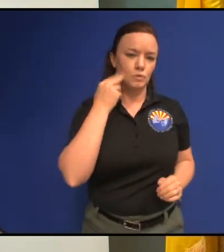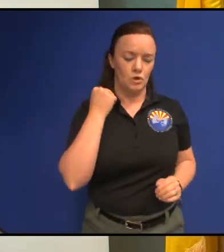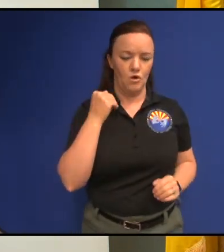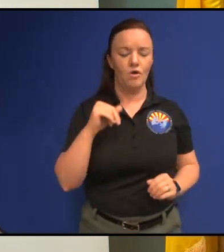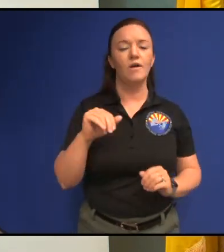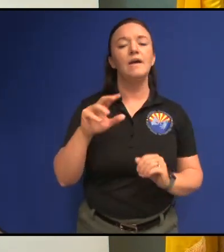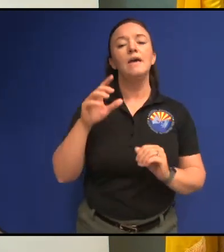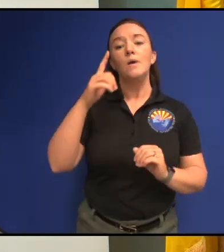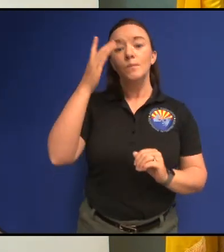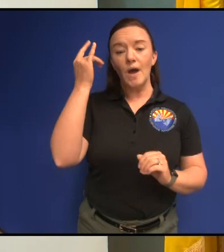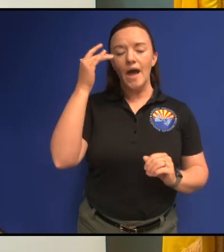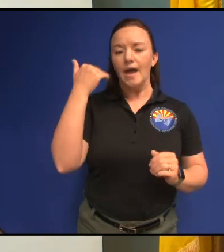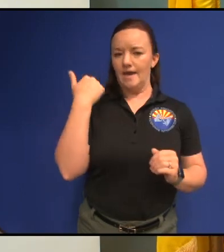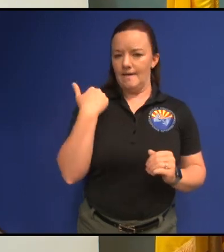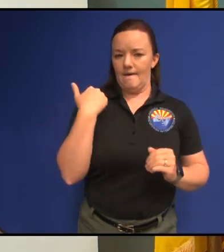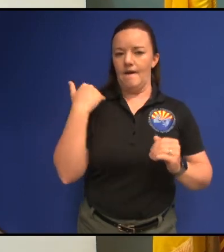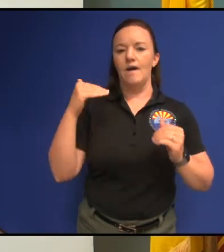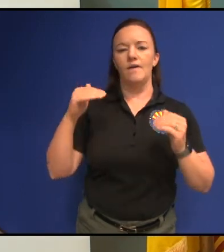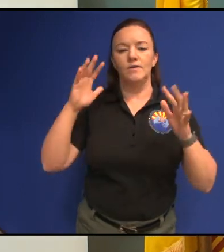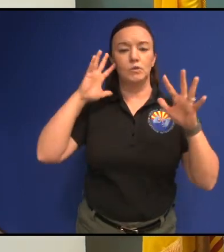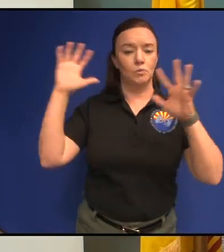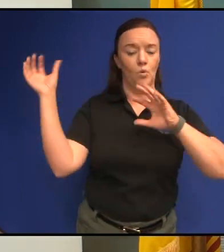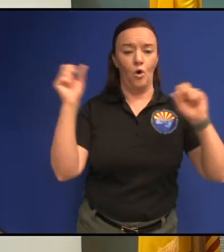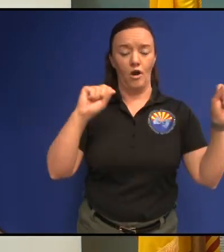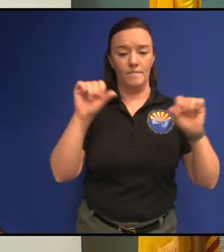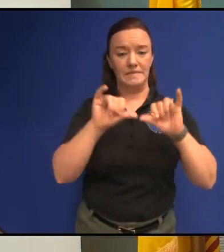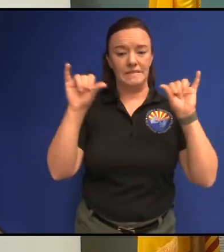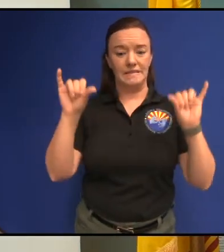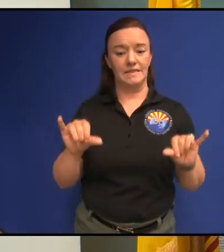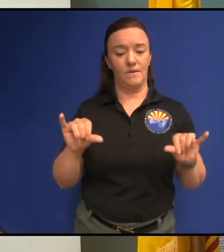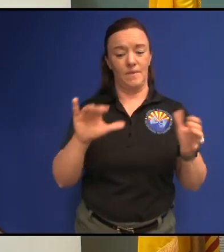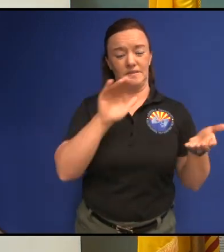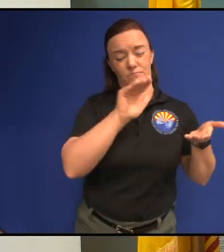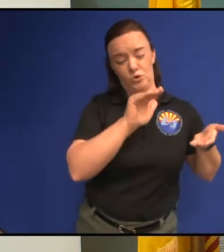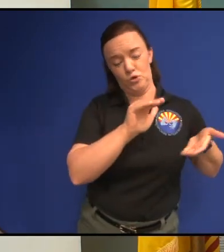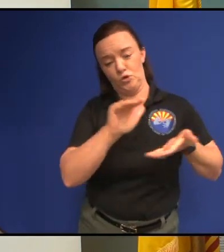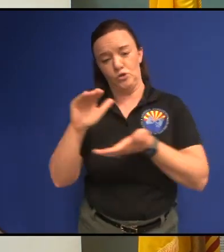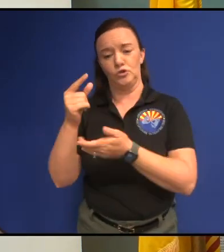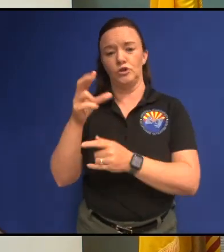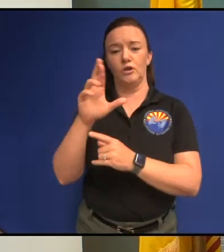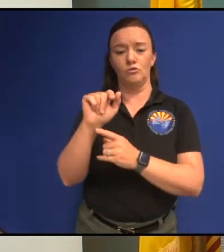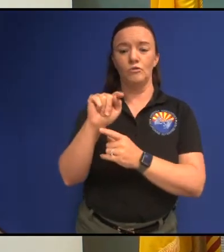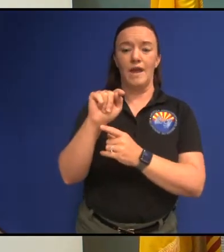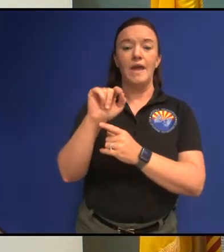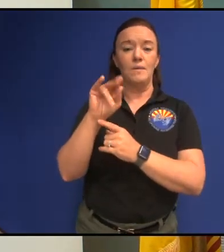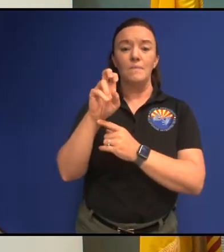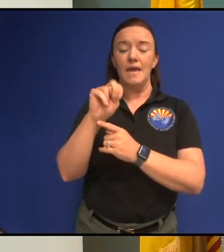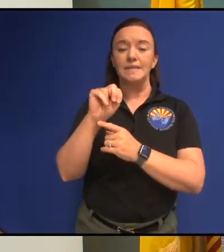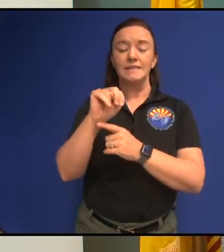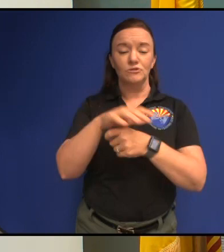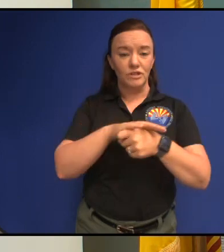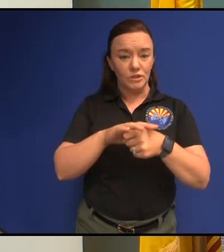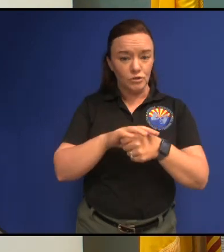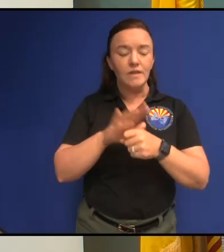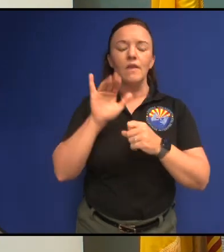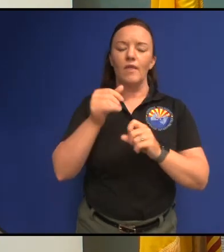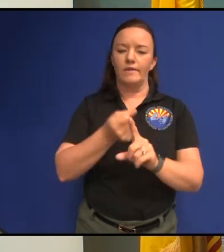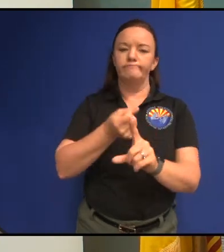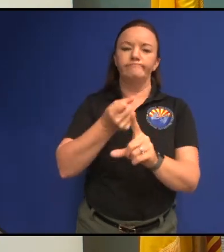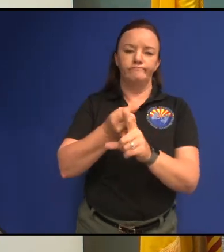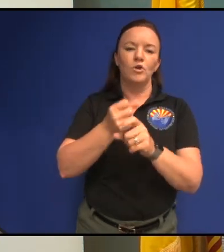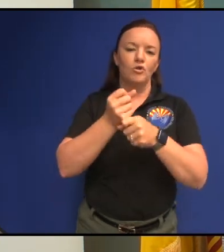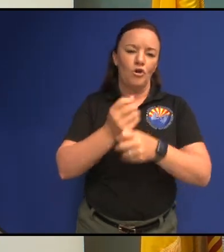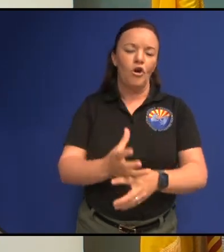starting to push into the Great Basin region, which is bringing us those red flag conditions that we've been seeing over